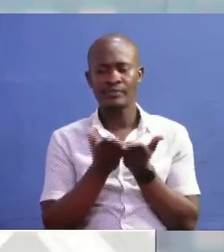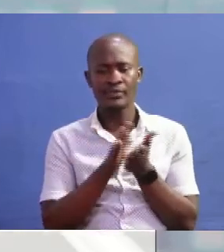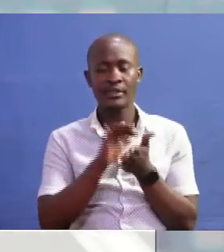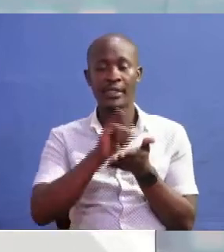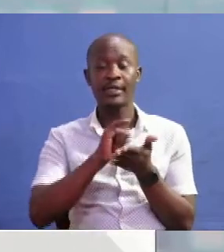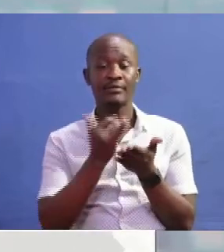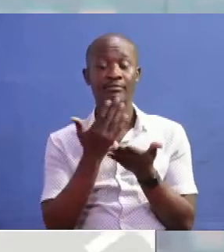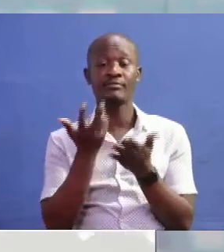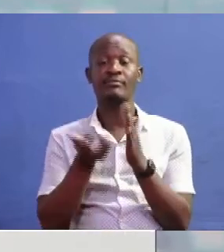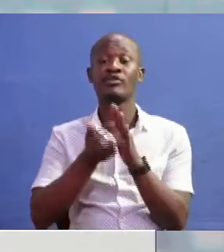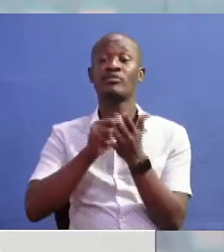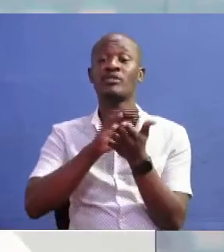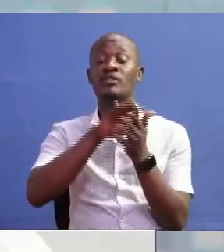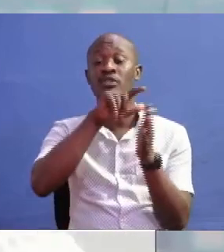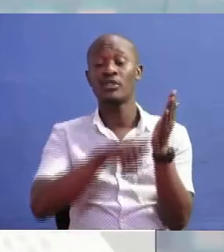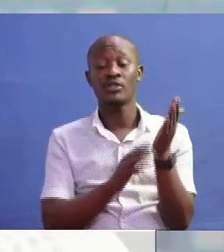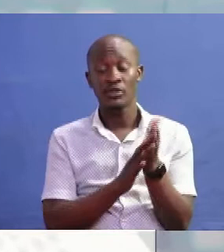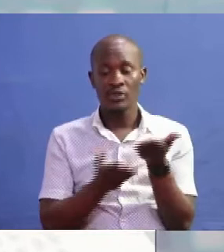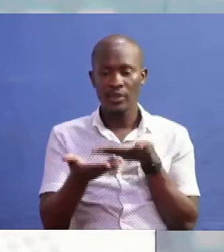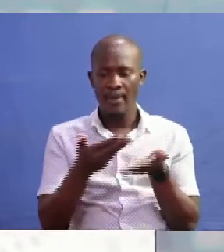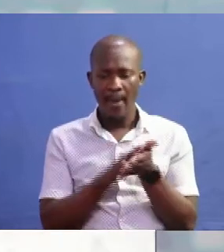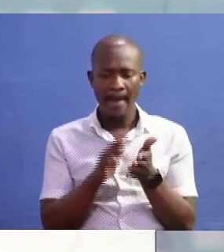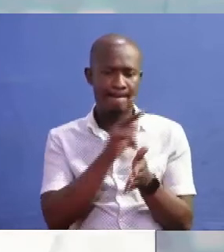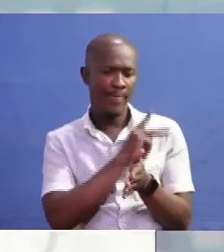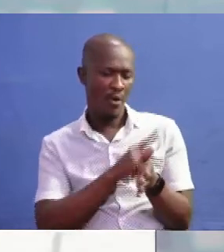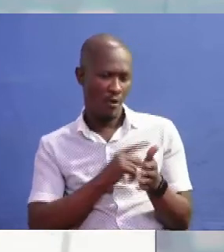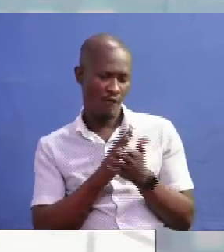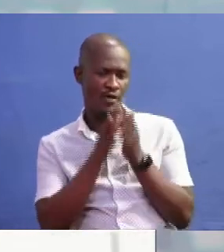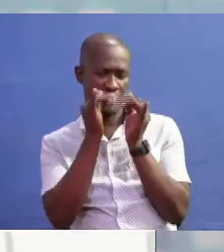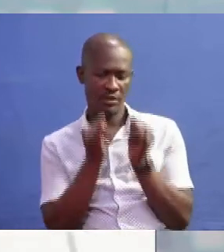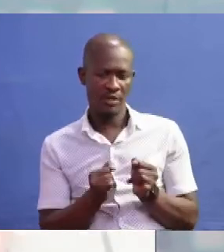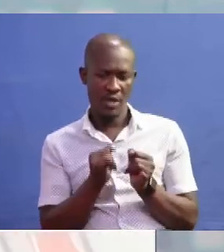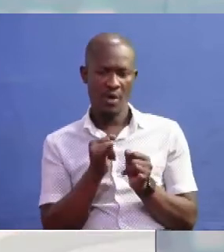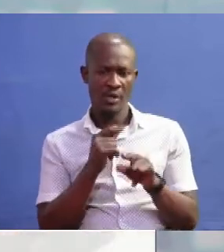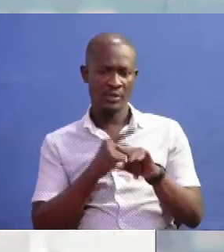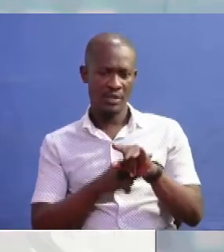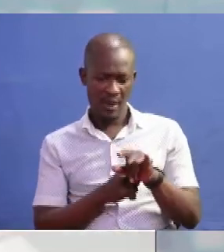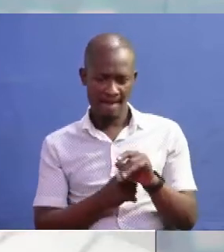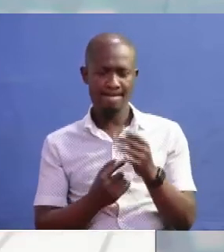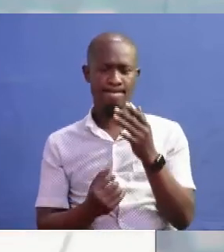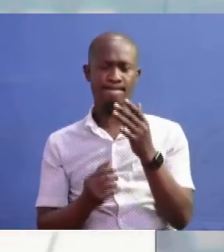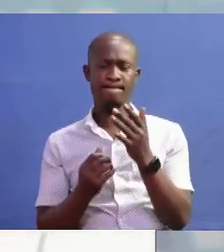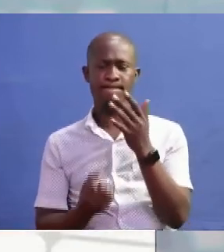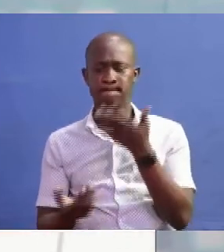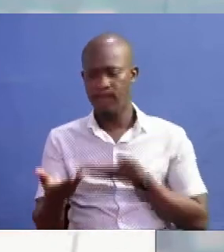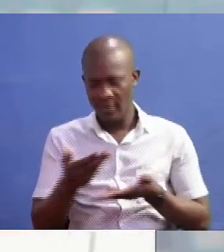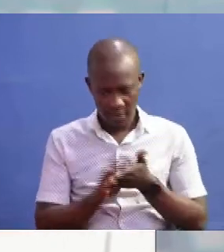that means it reduces the purchasing power of individuals. And whenever the purchasing power is reduced, whenever the